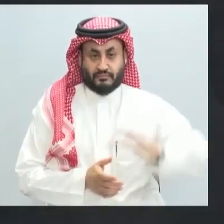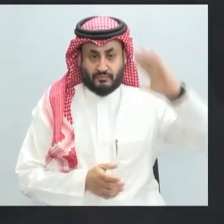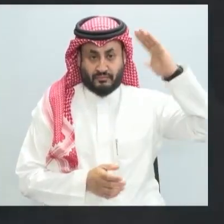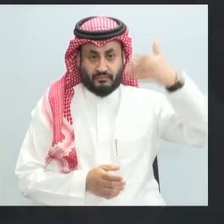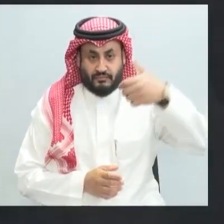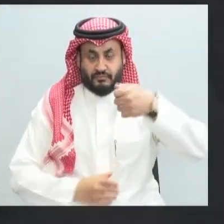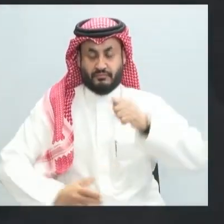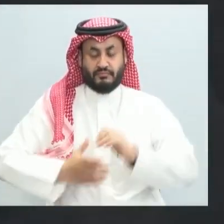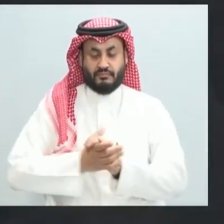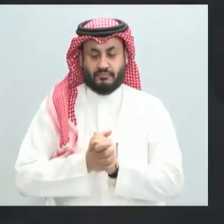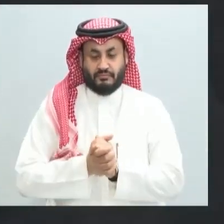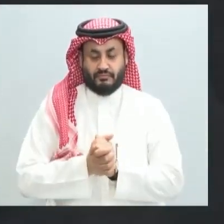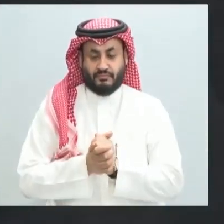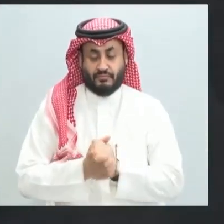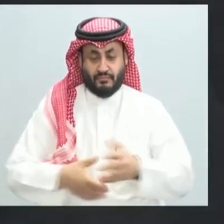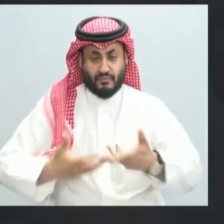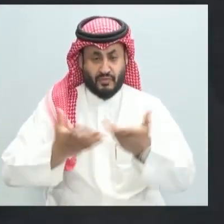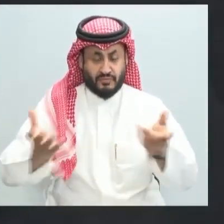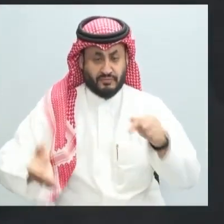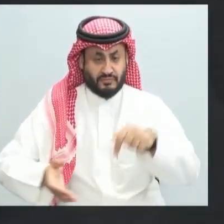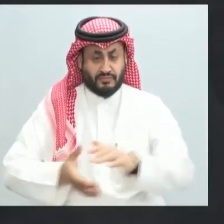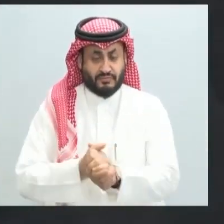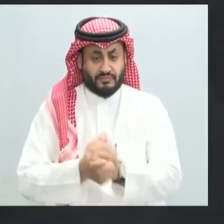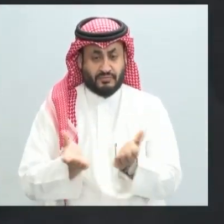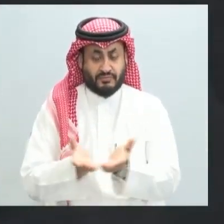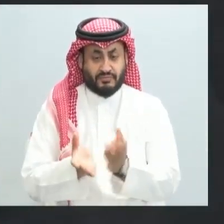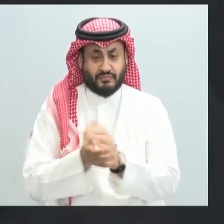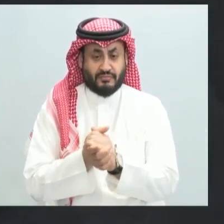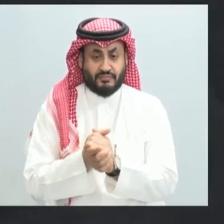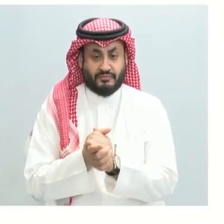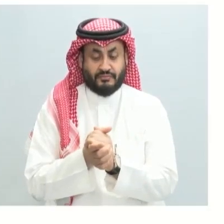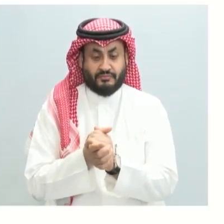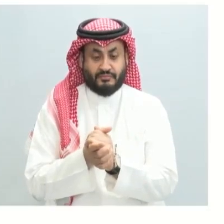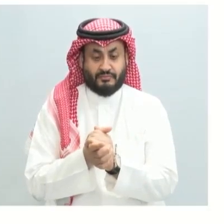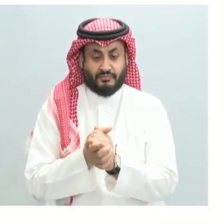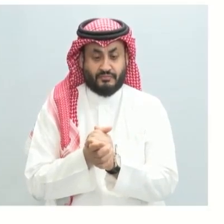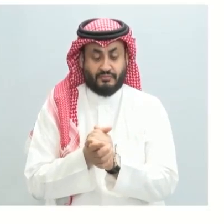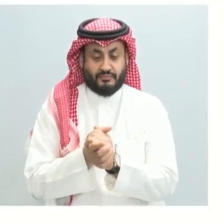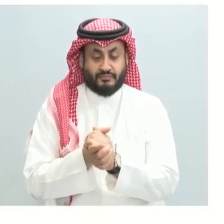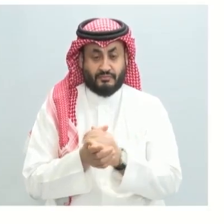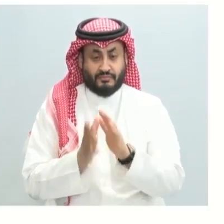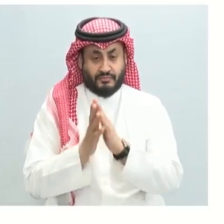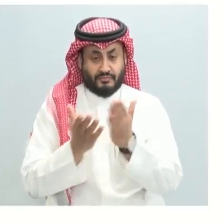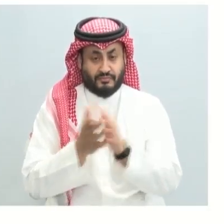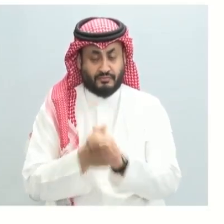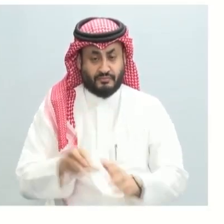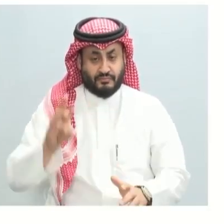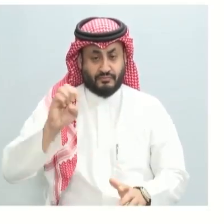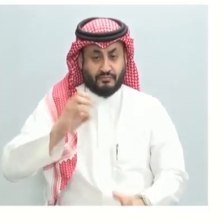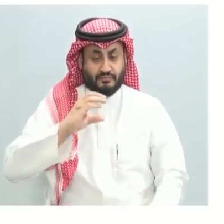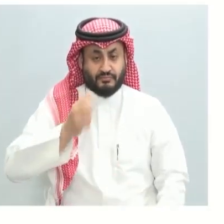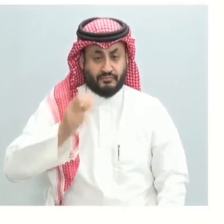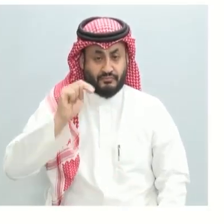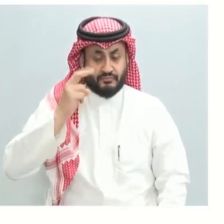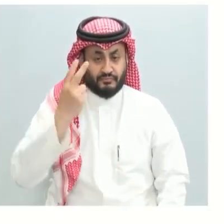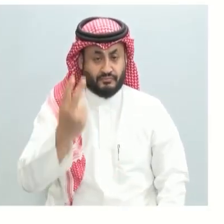Assalamu alaikum wa rahmatullahi wa barakatuh. Welcome everyone in today's class. Our textbook is weekend